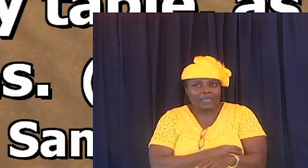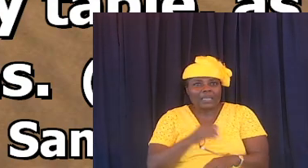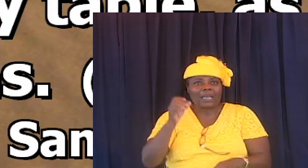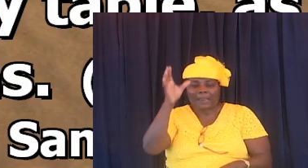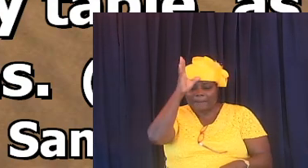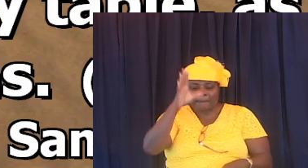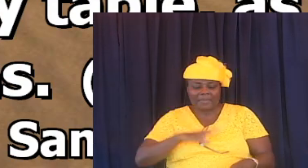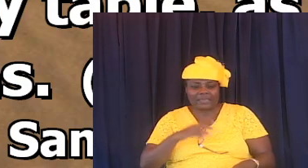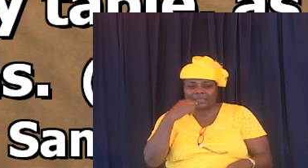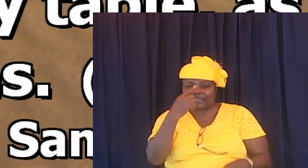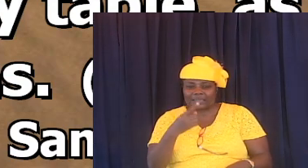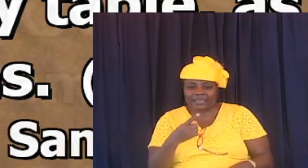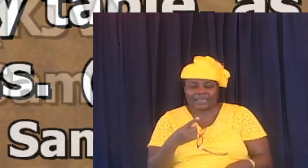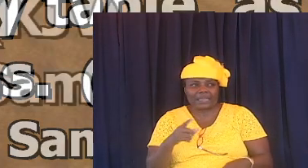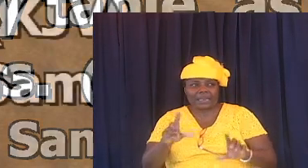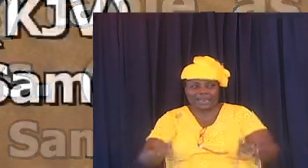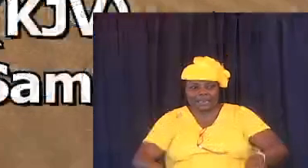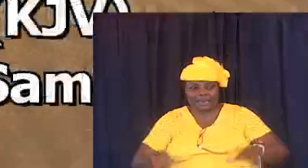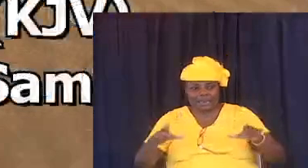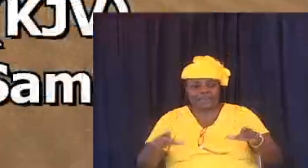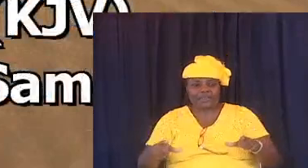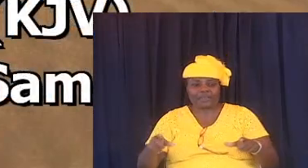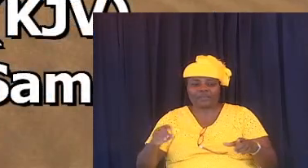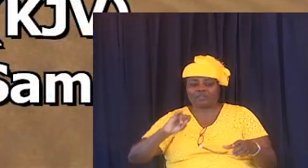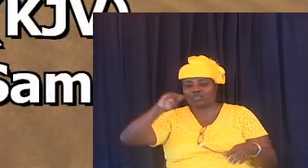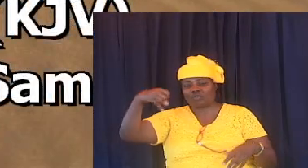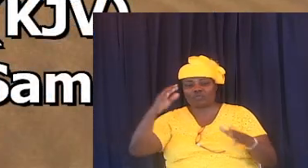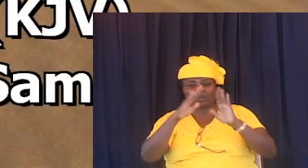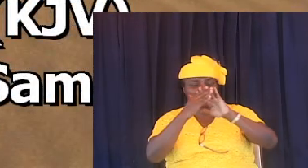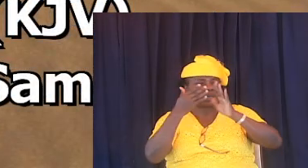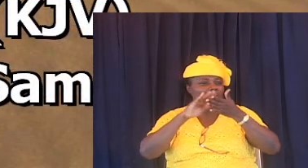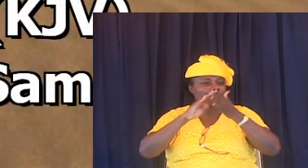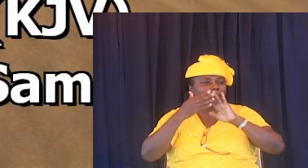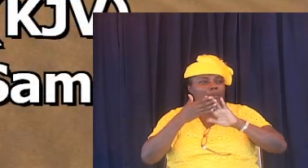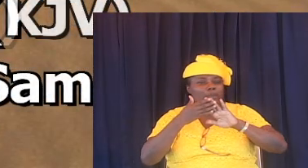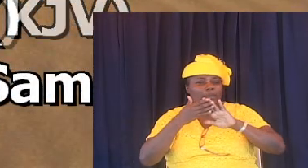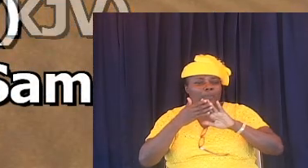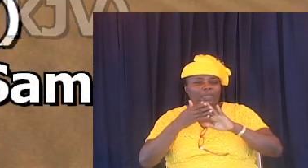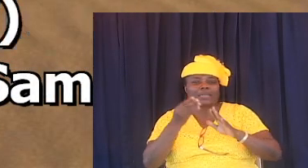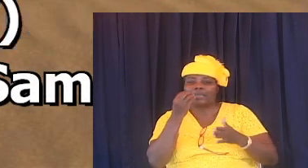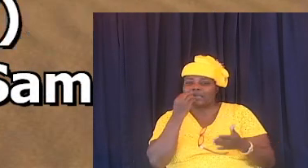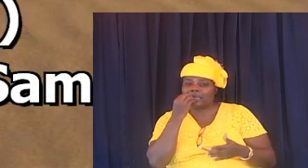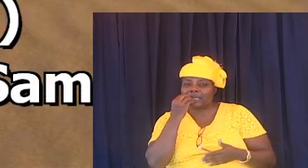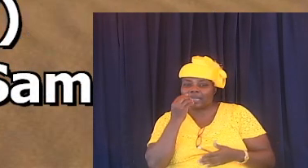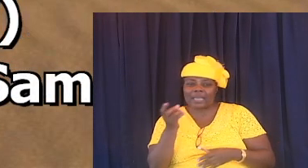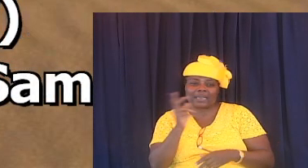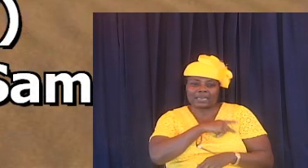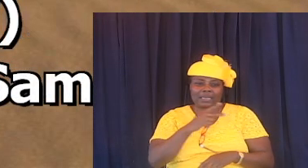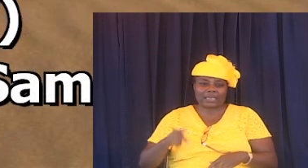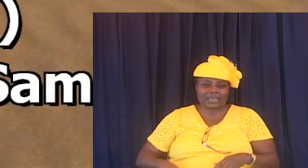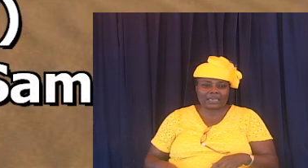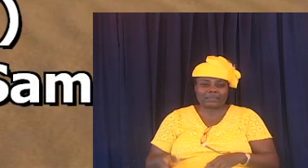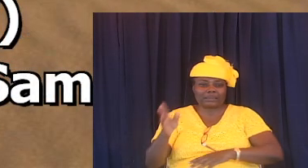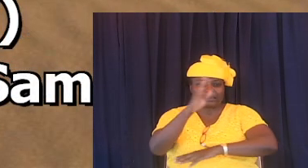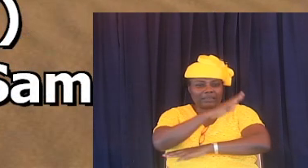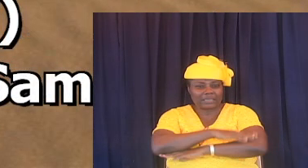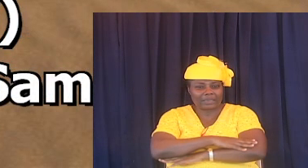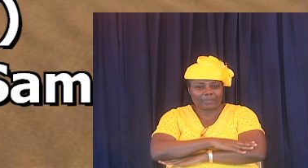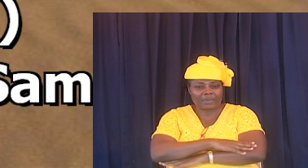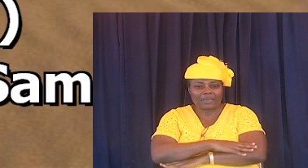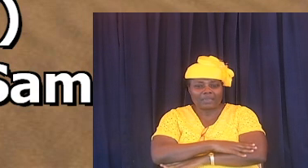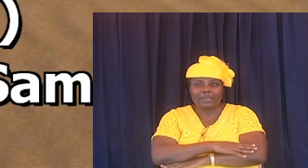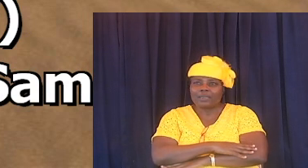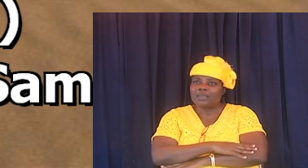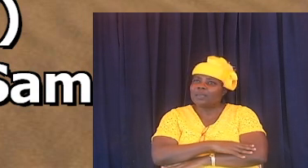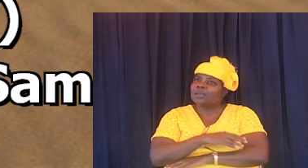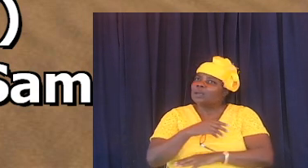in Jerusalem and did eat continually at the king's table and was lame on both feet. Now, as